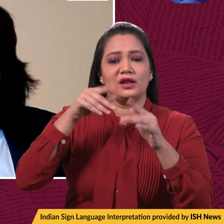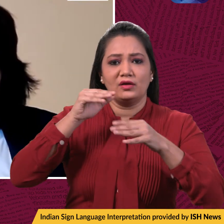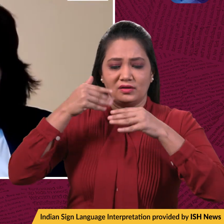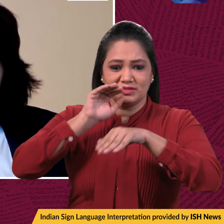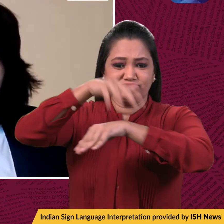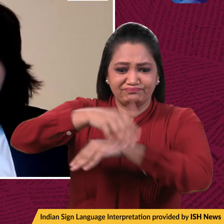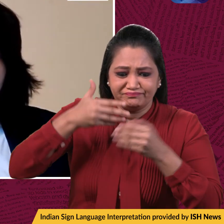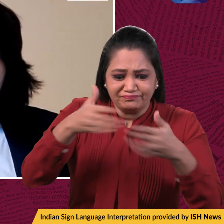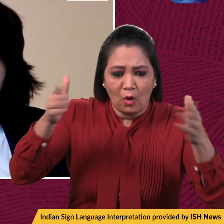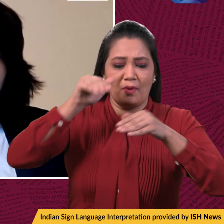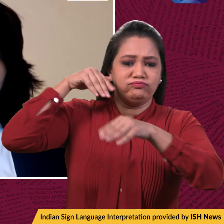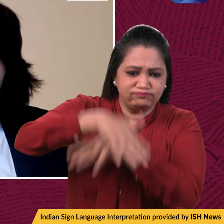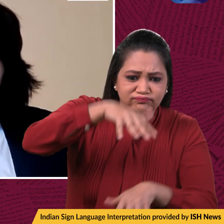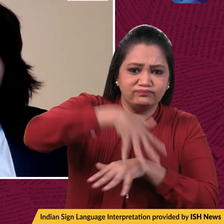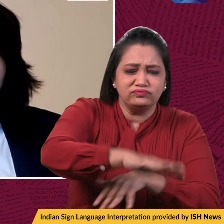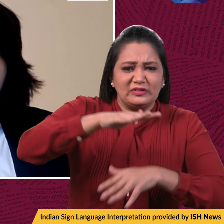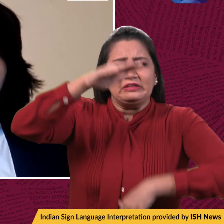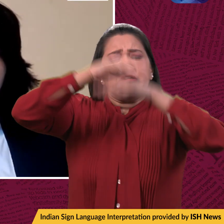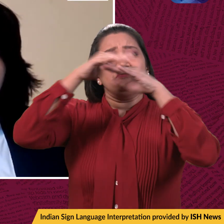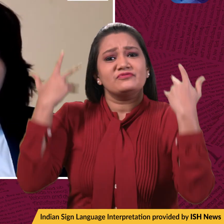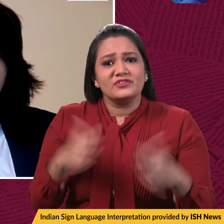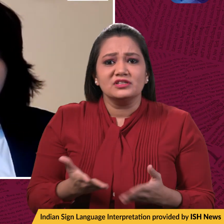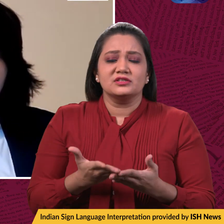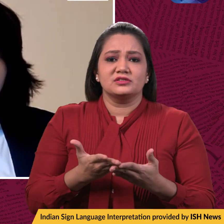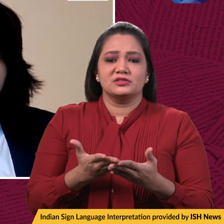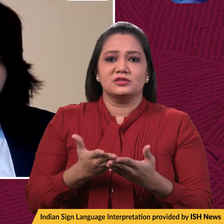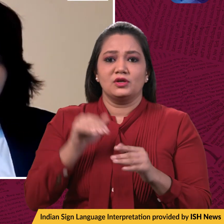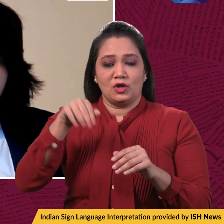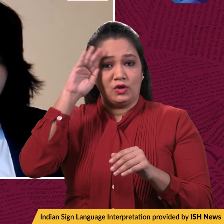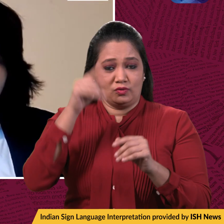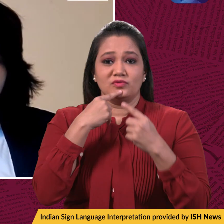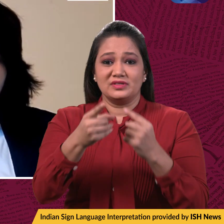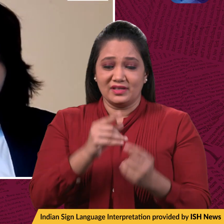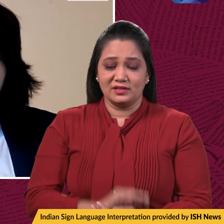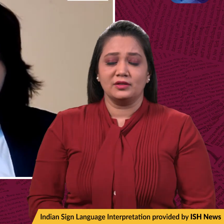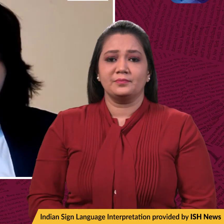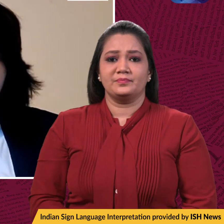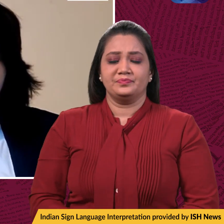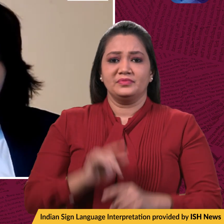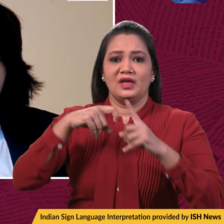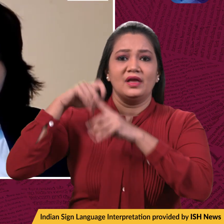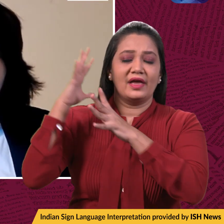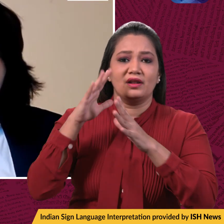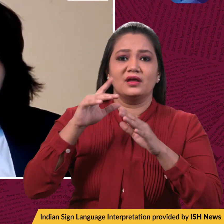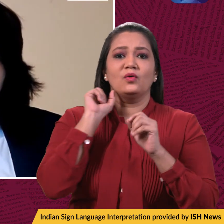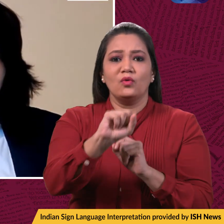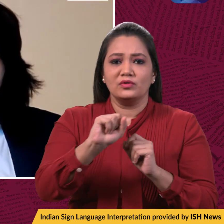excess water filled to the brim. Now, this is according to the News Minute, which has said that Kerala